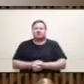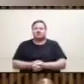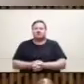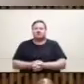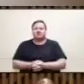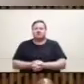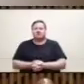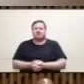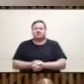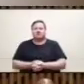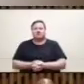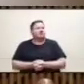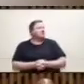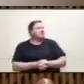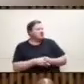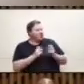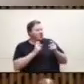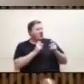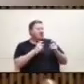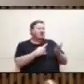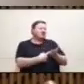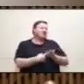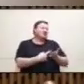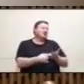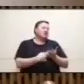No, we do have to close this discussion.